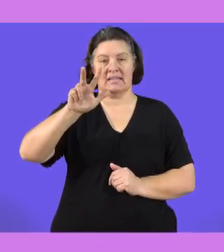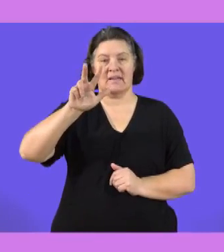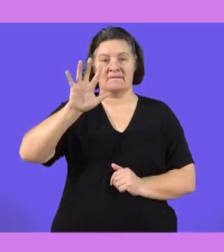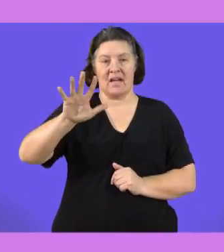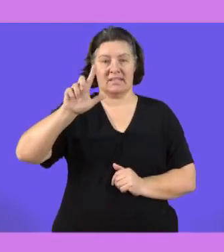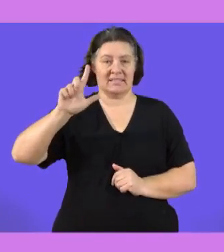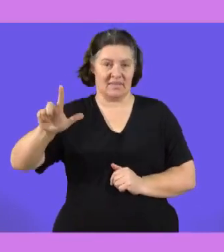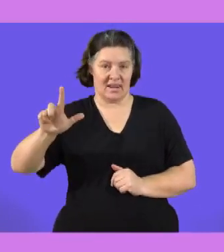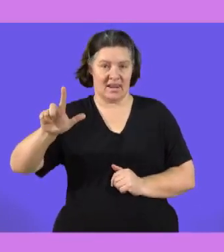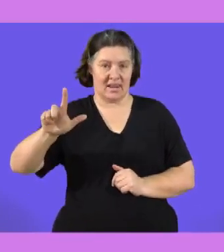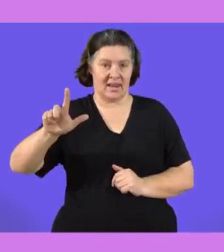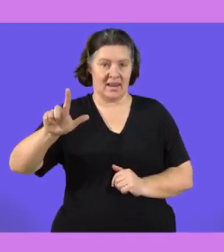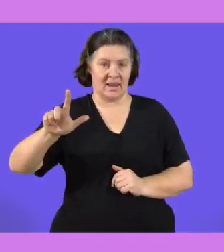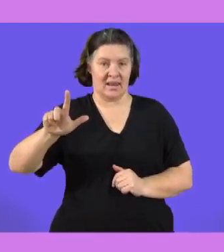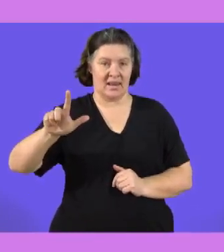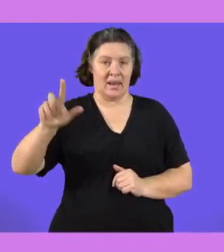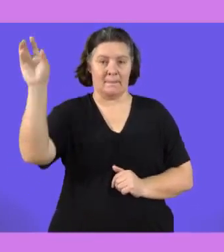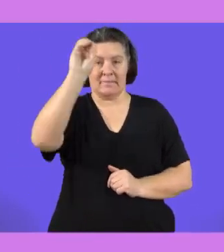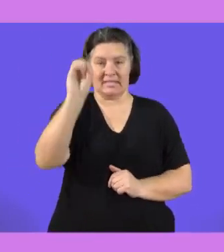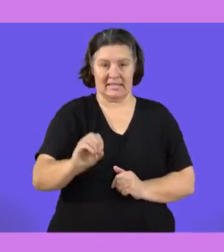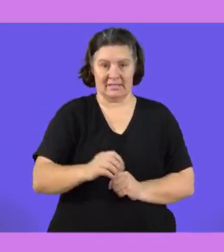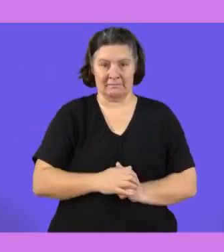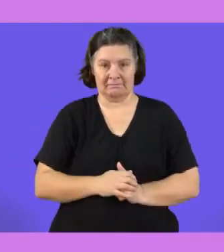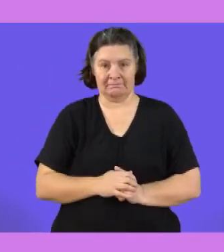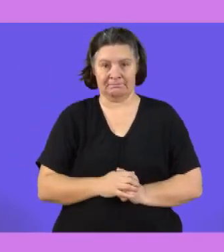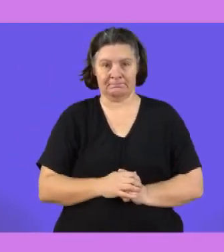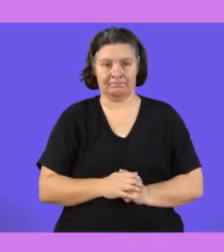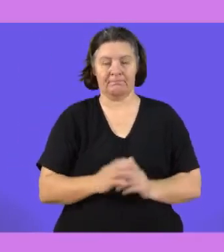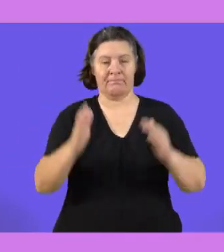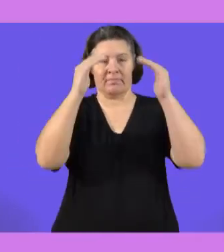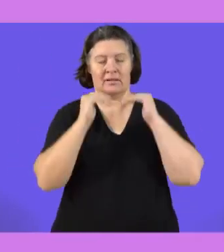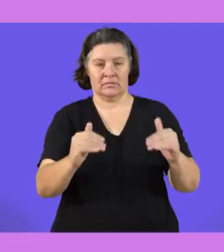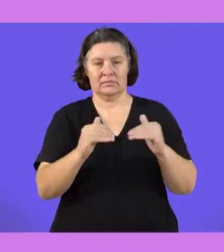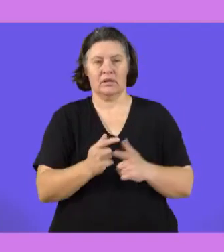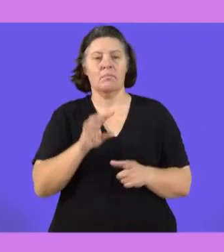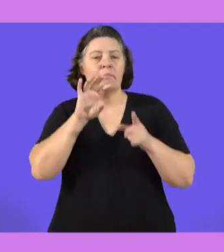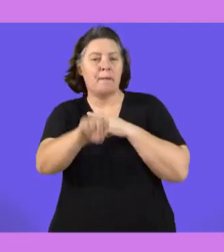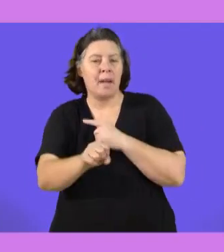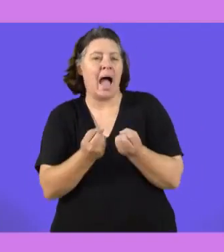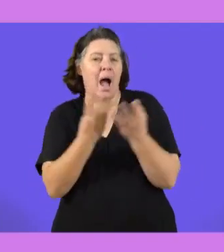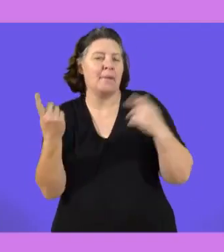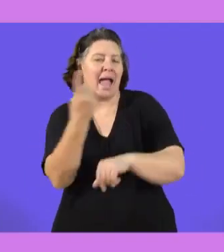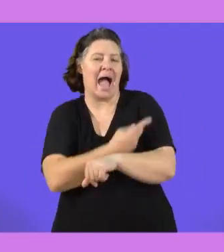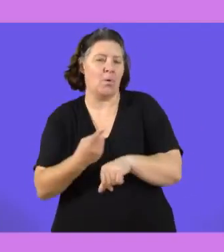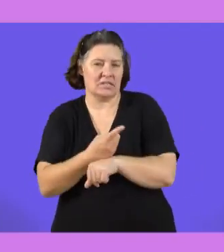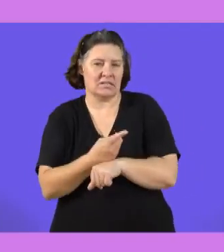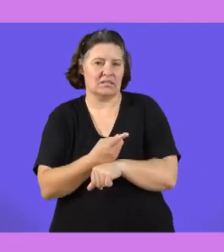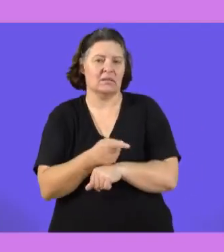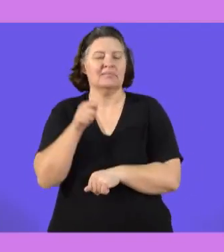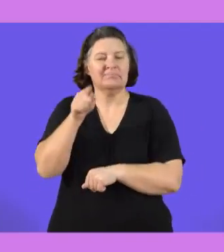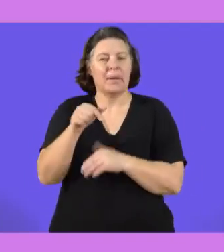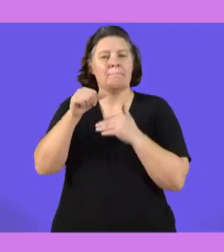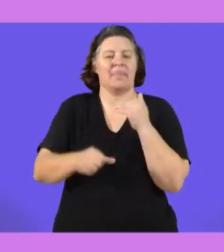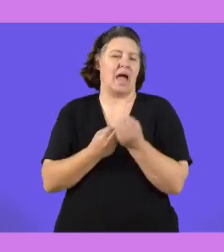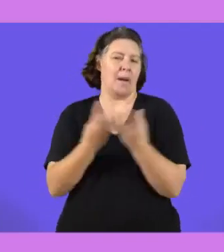57142857, and remember, this is percentage. All right, second sum. Determine how many hours there are in this particular